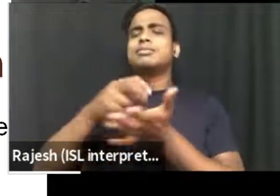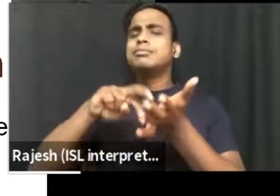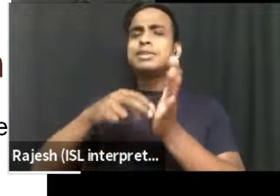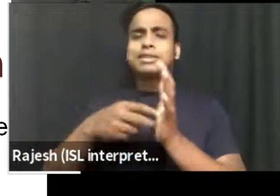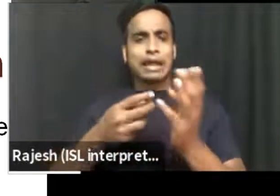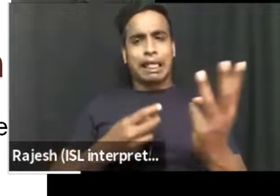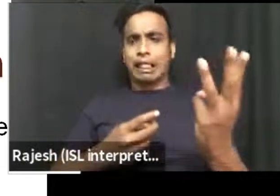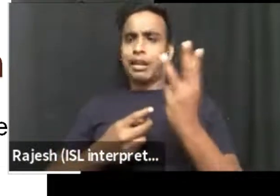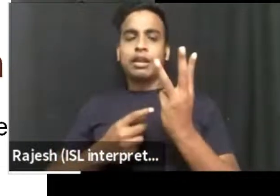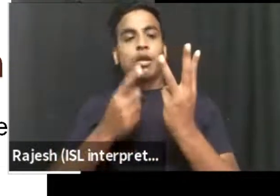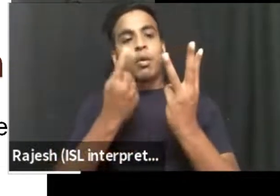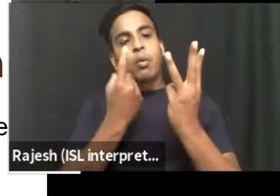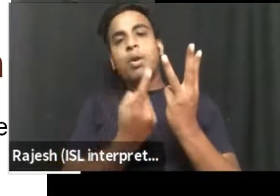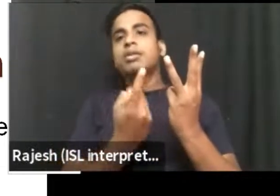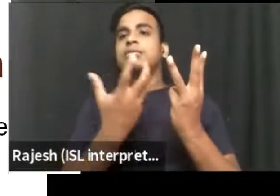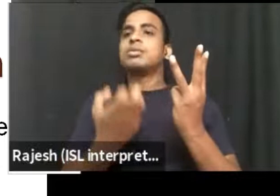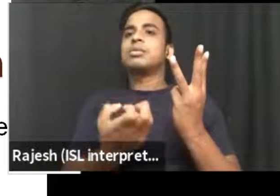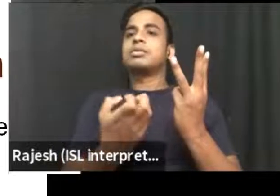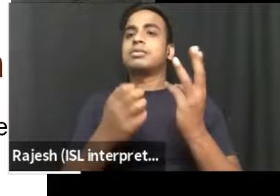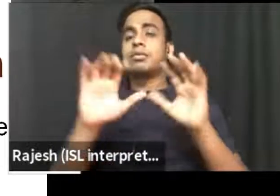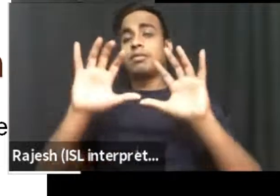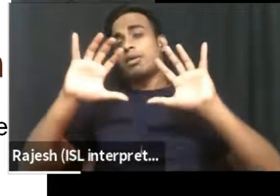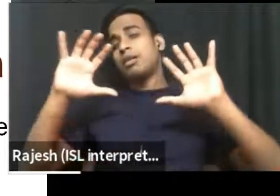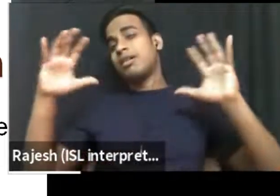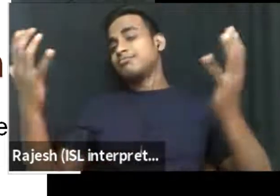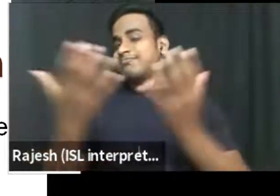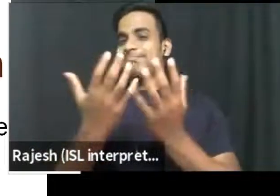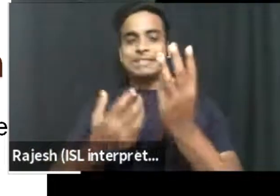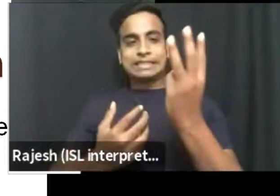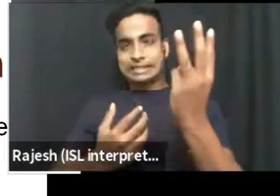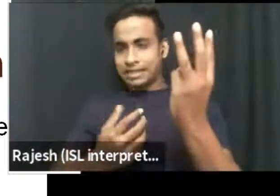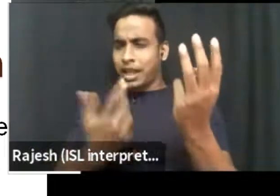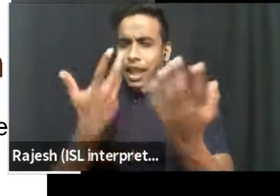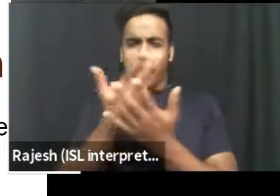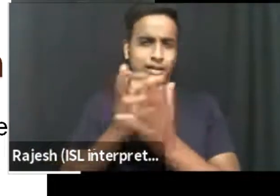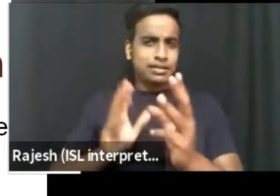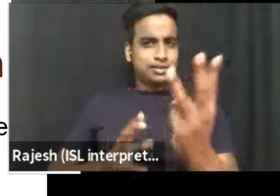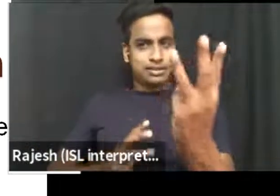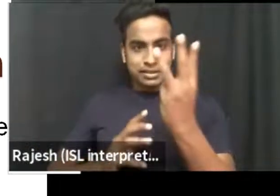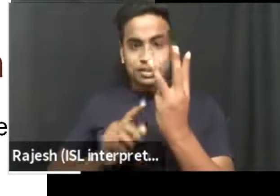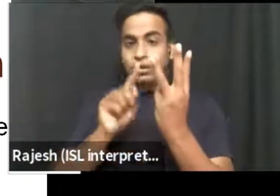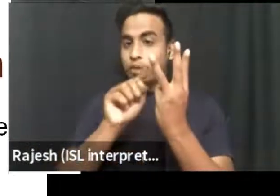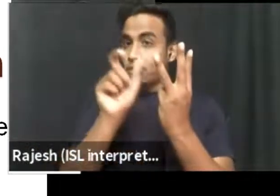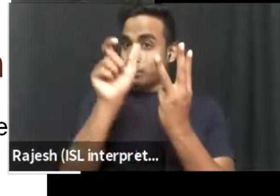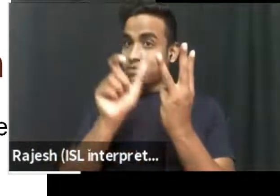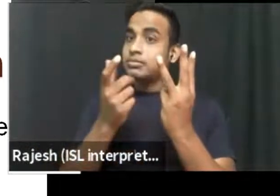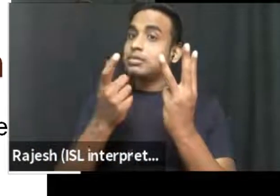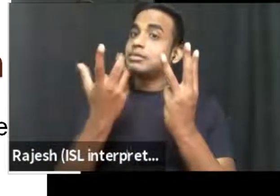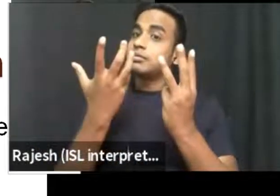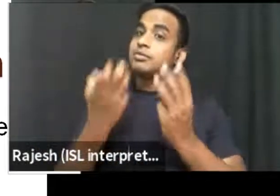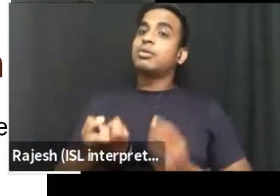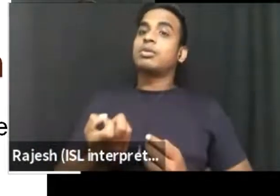33% of people in the world require habilitation and rehabilitation services.